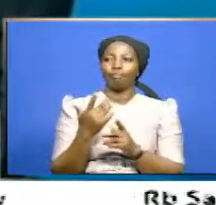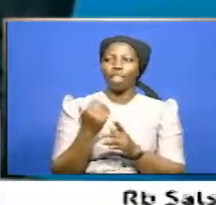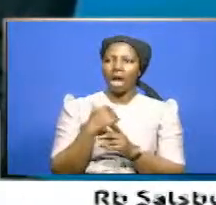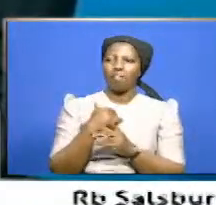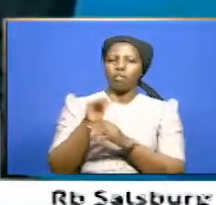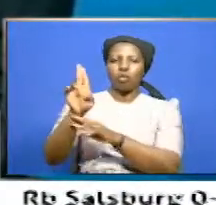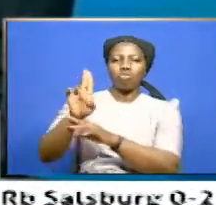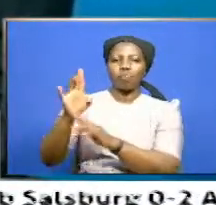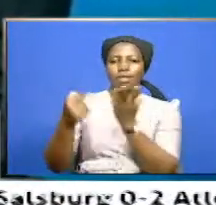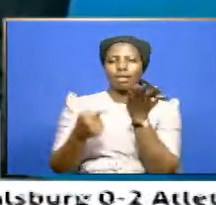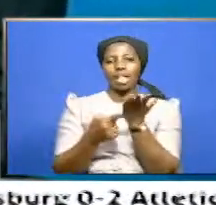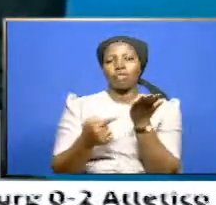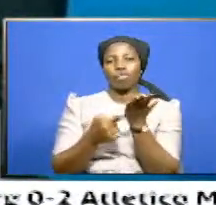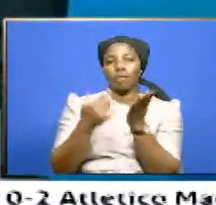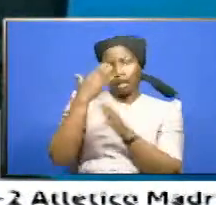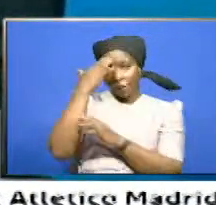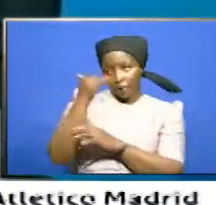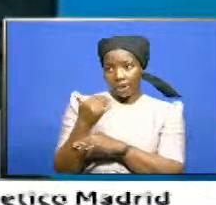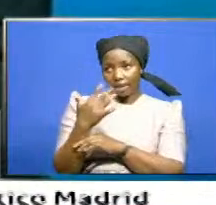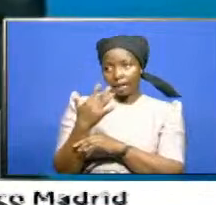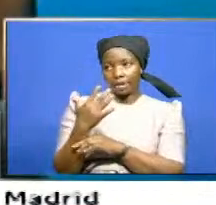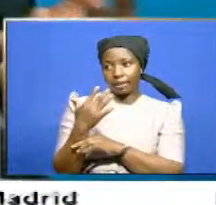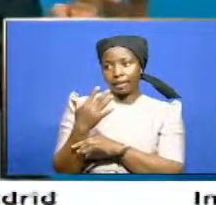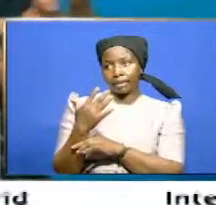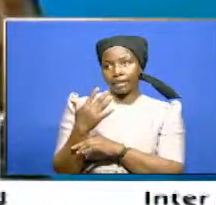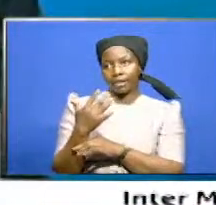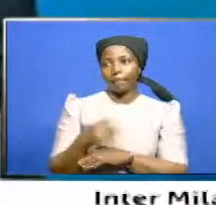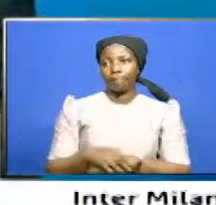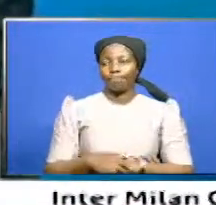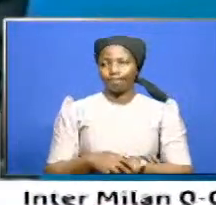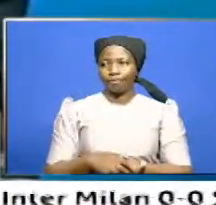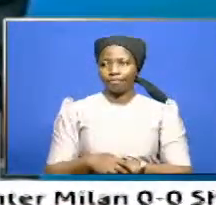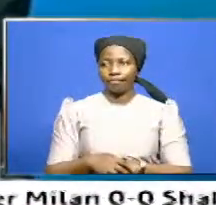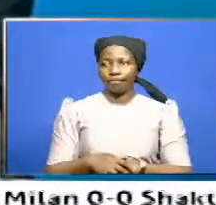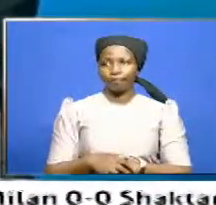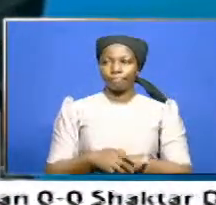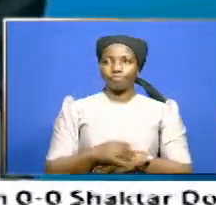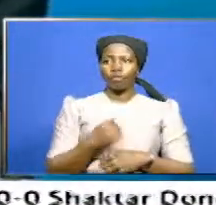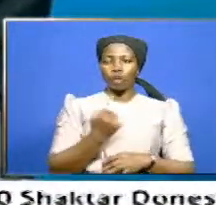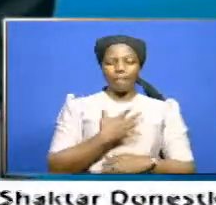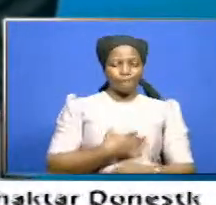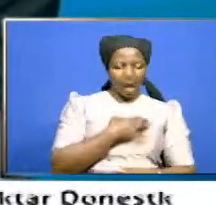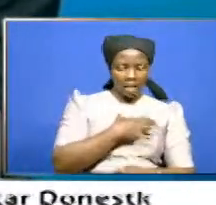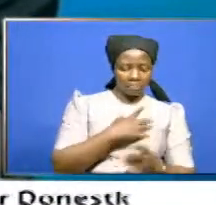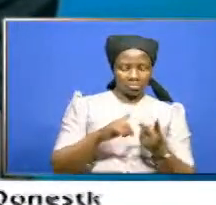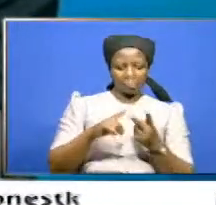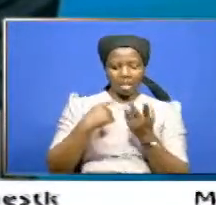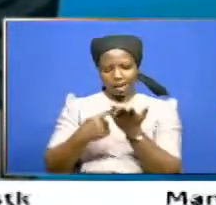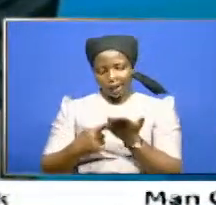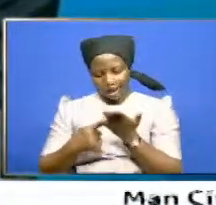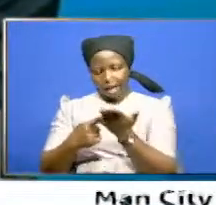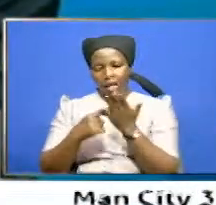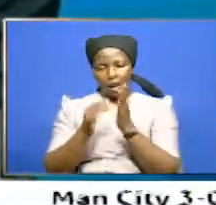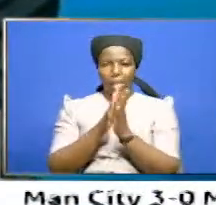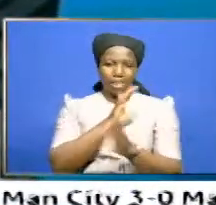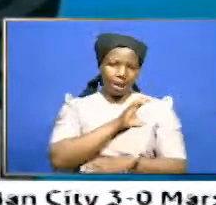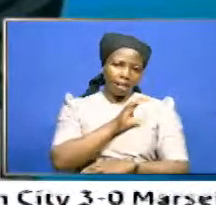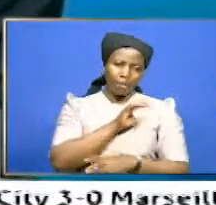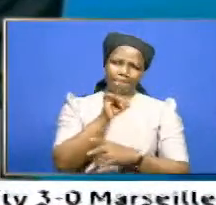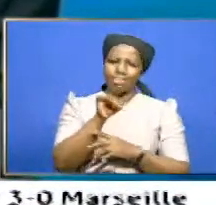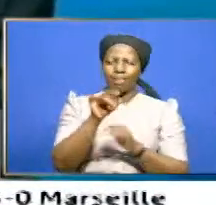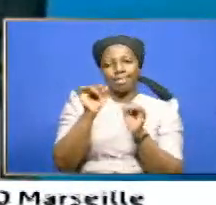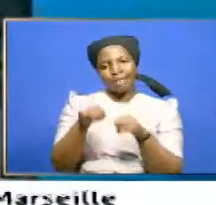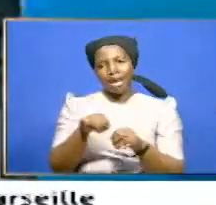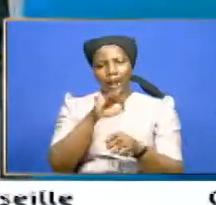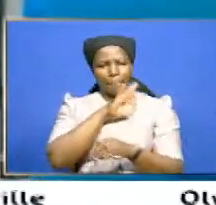embracing technology, because just mere site visits, mere discussions with the customer might not yield as